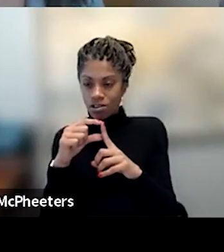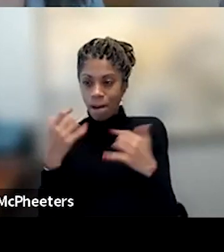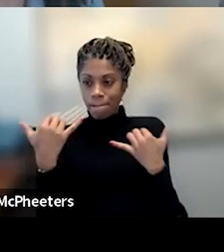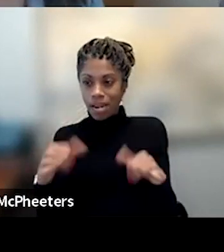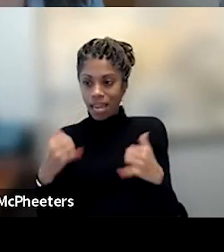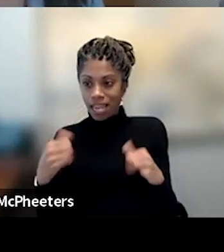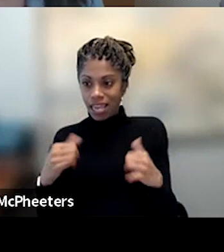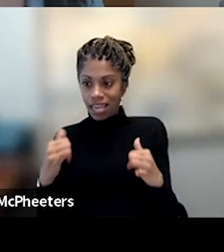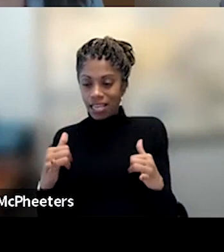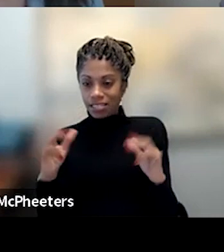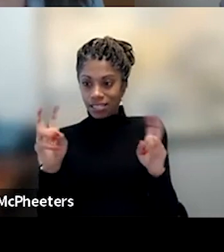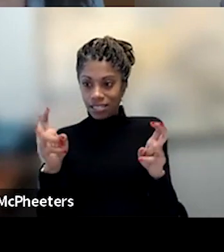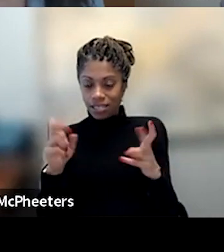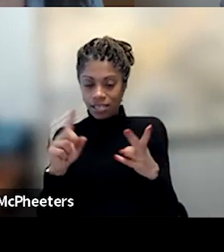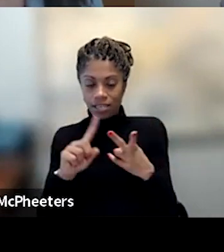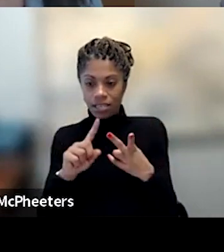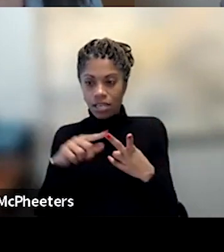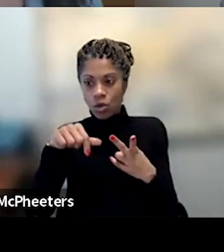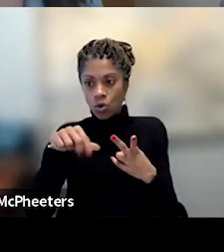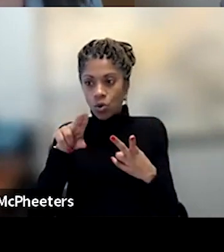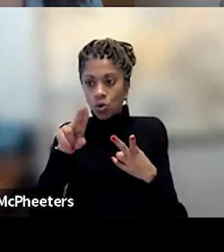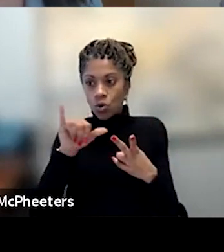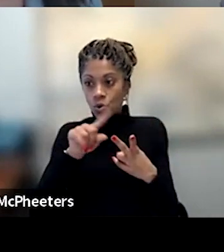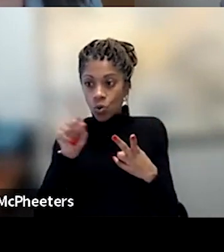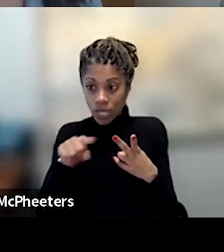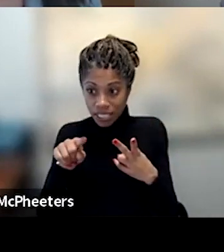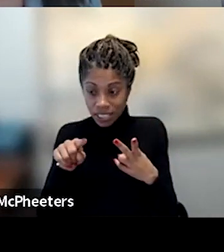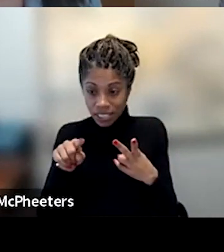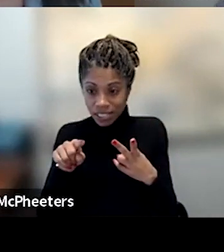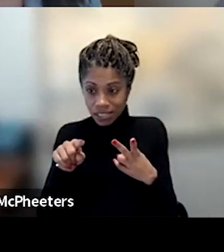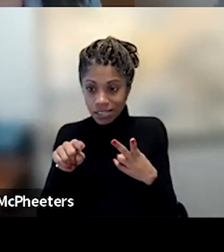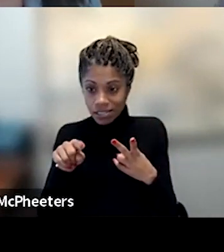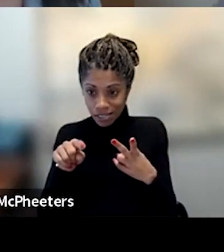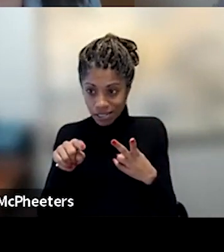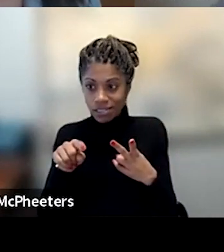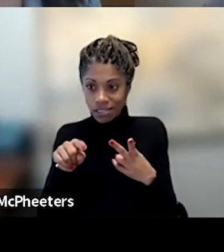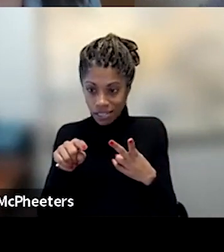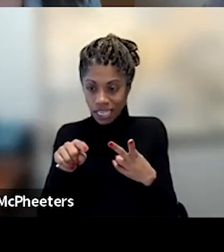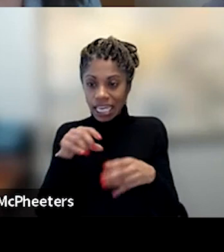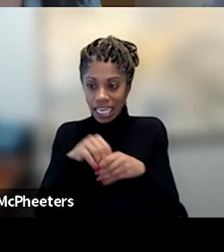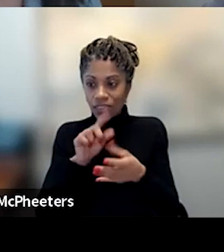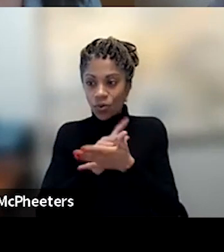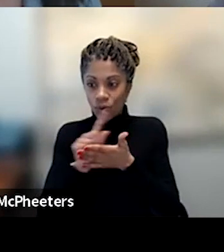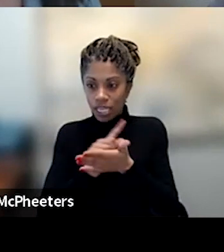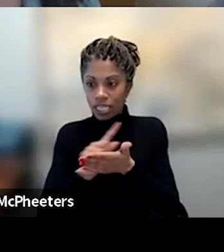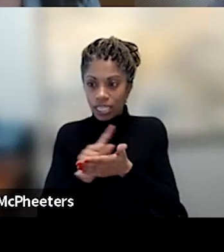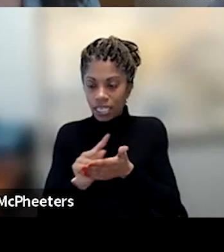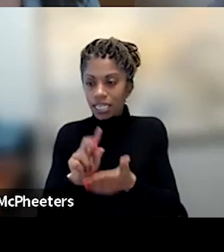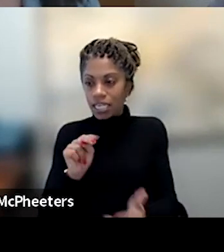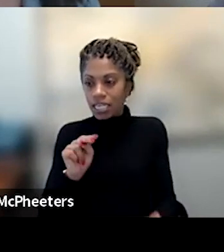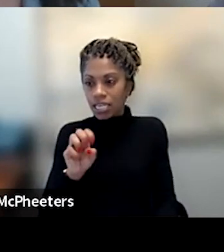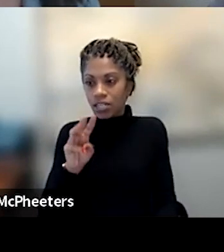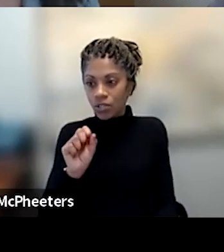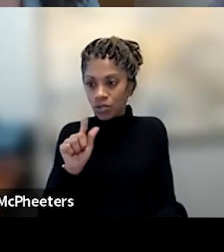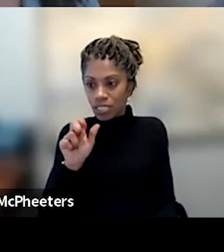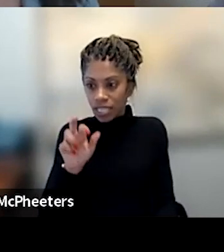weekly internal newsletter. So it'll be top of mind for the staff, and ends up not